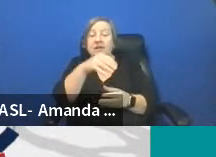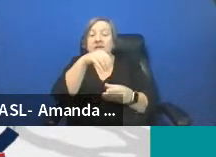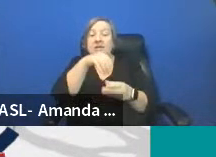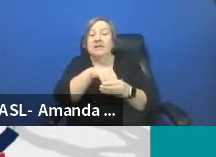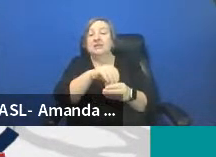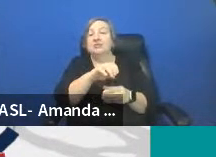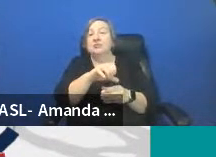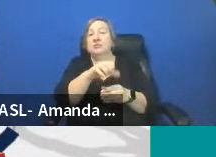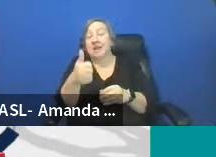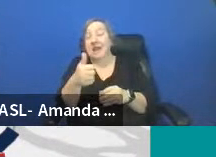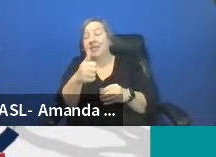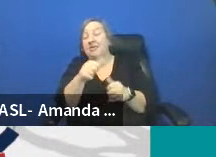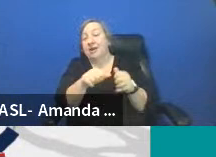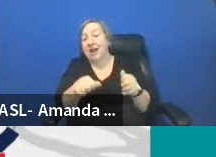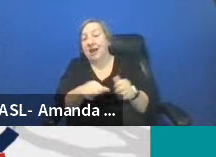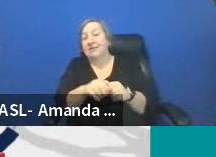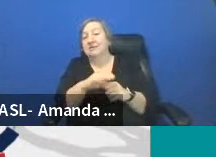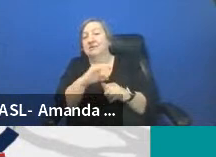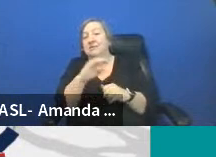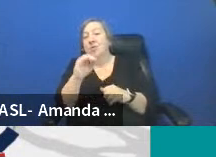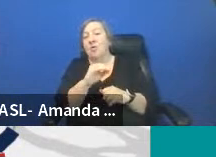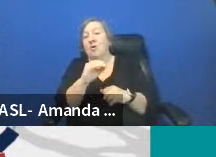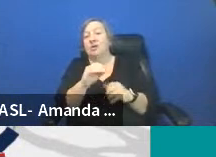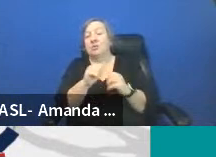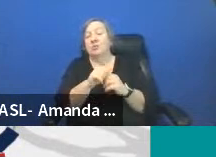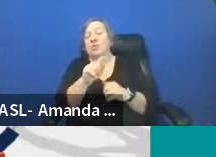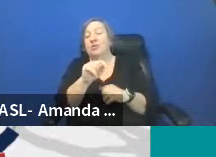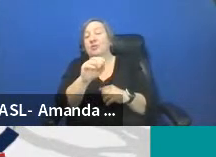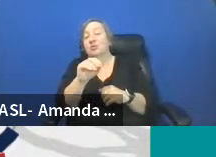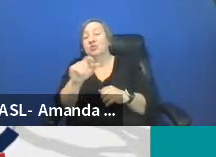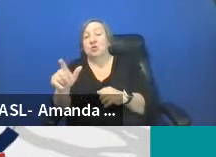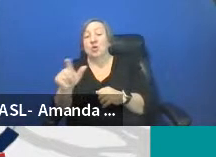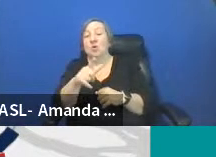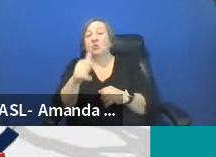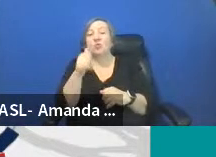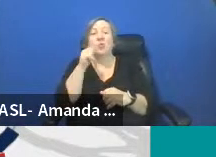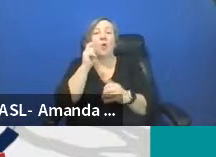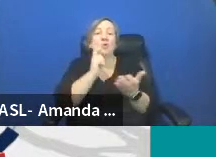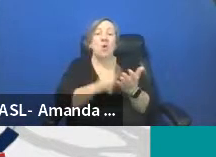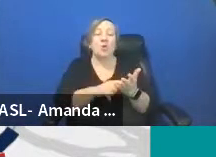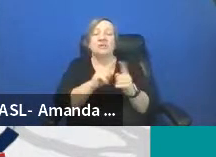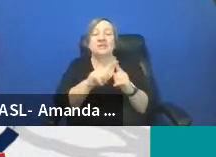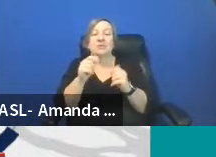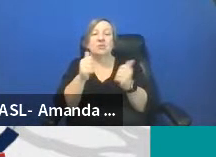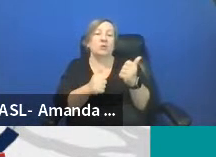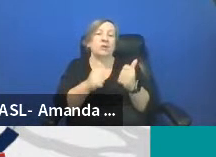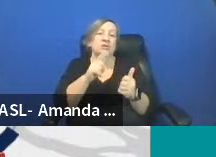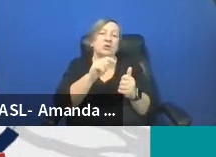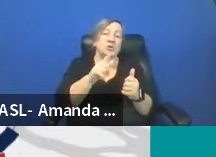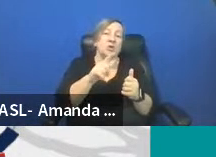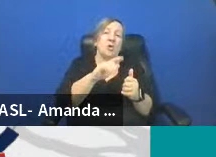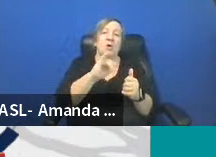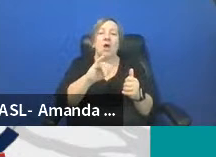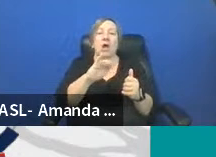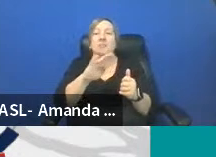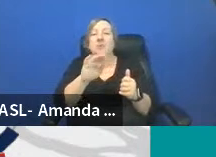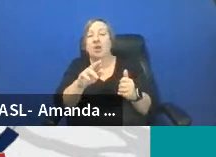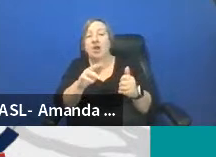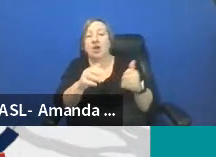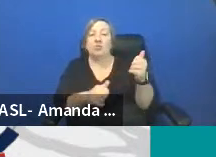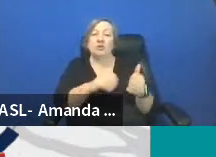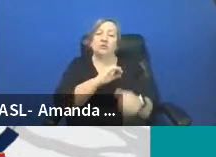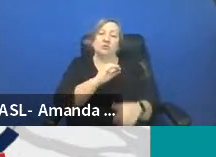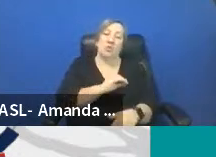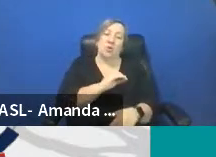other facilities in Oregon that are tolled, you won't notice a difference between which toll is IBR and which toll is Oregon, right? We want to make sure